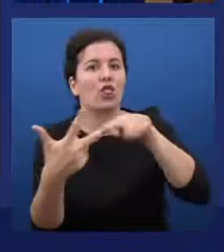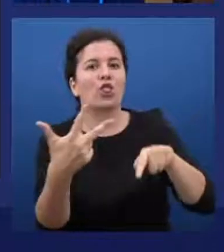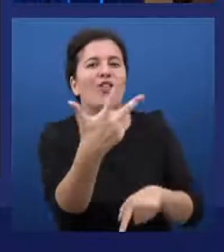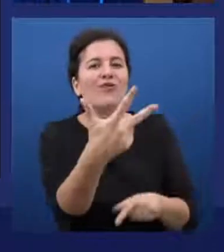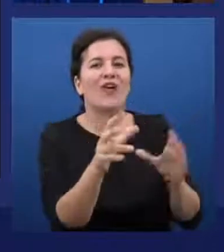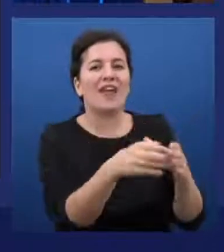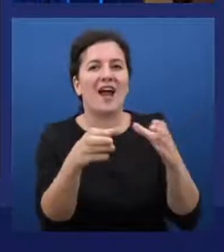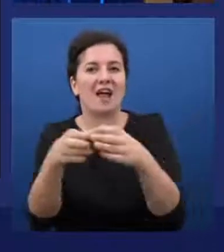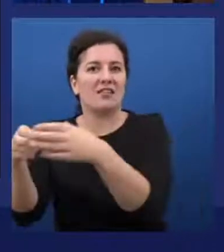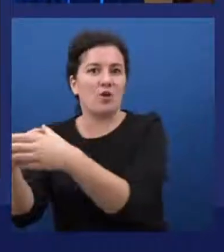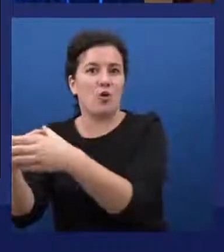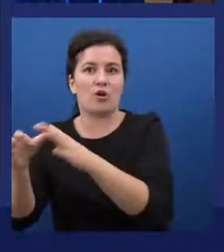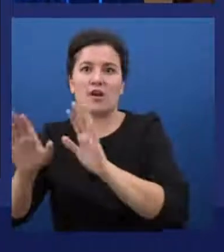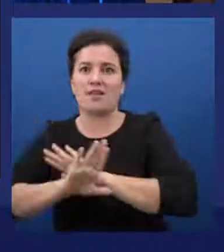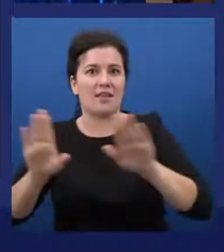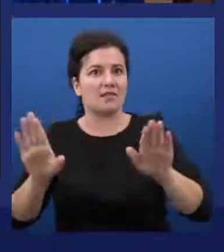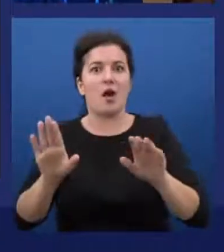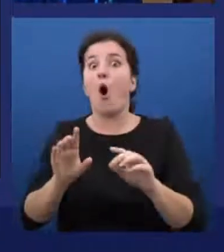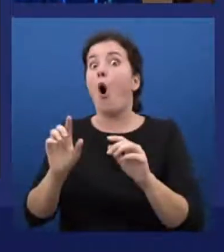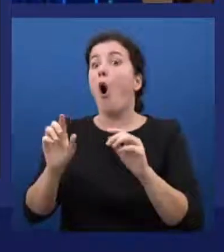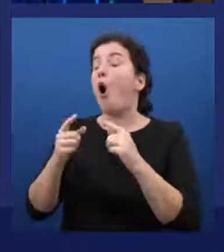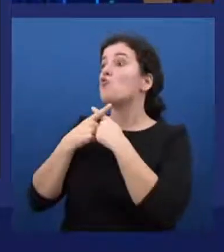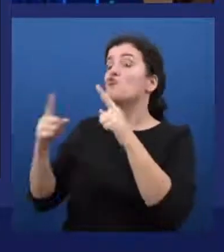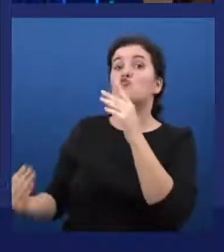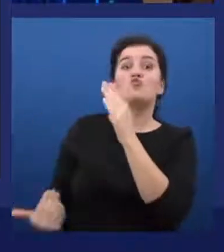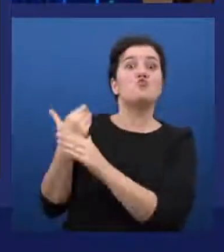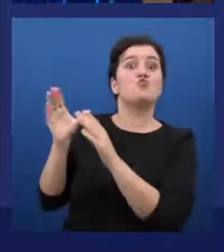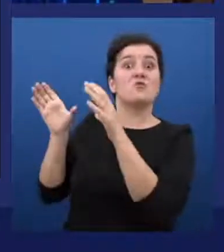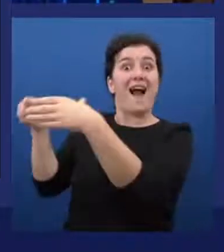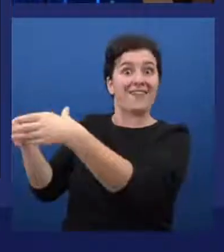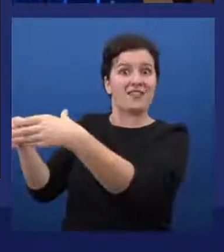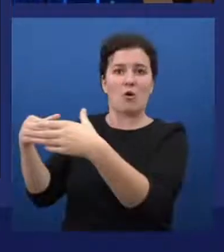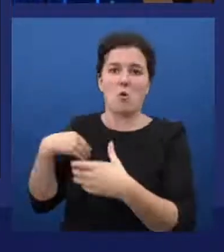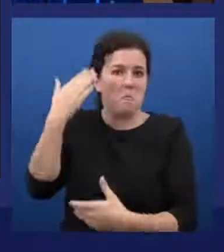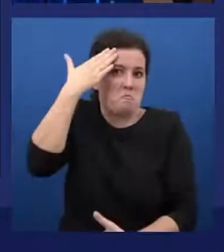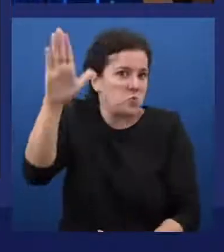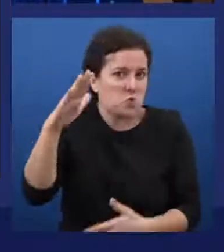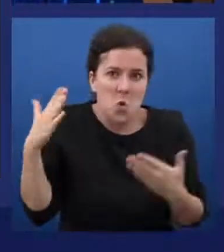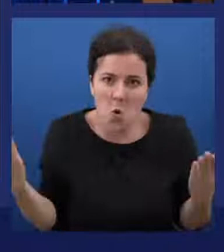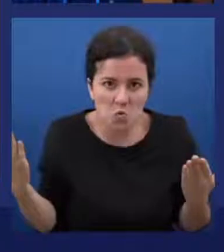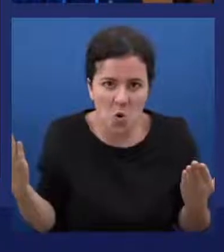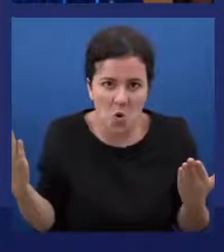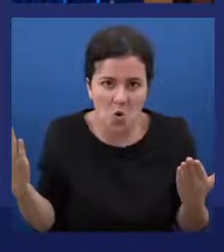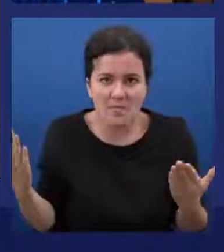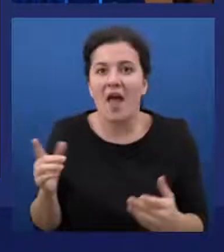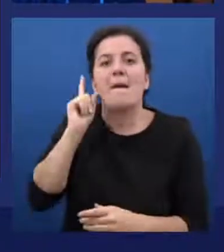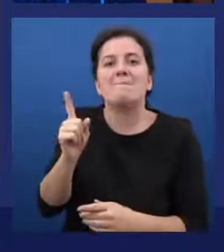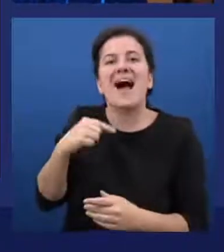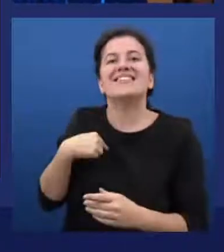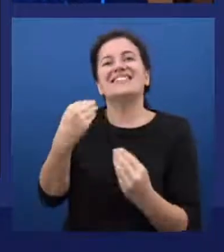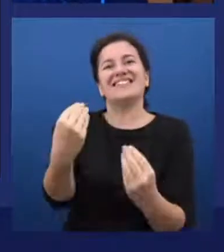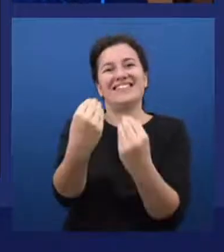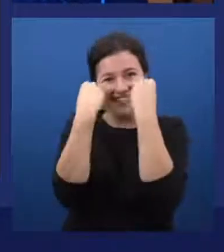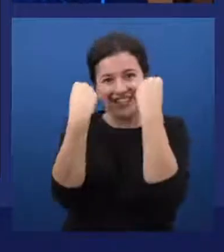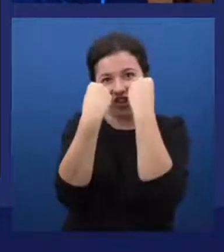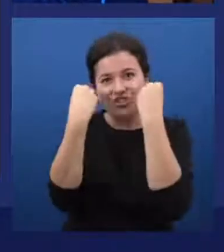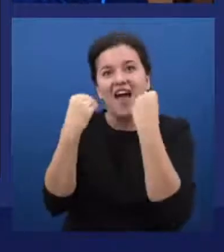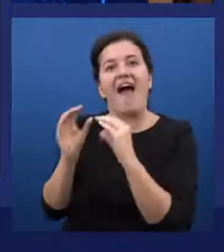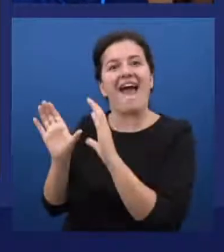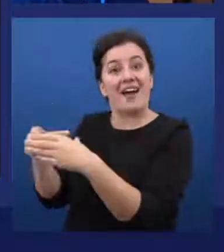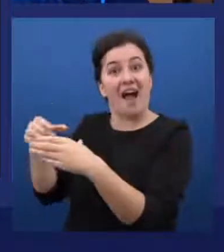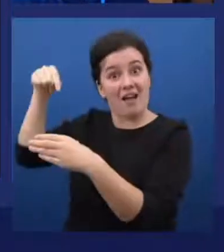retrain. Yeah, probably. It wouldn't be too difficult, I think, to get you, but we can try